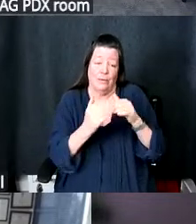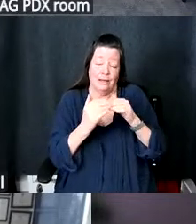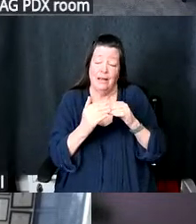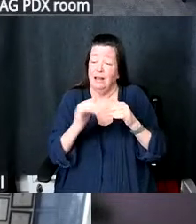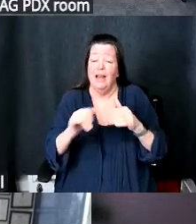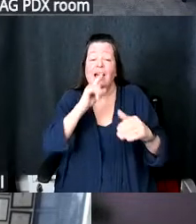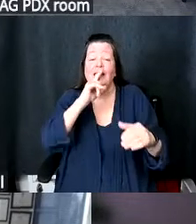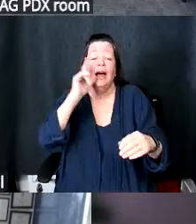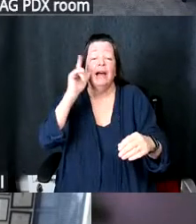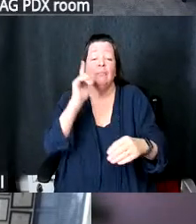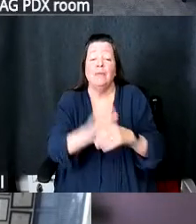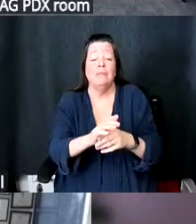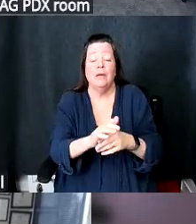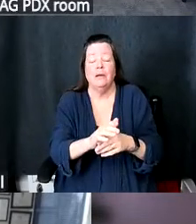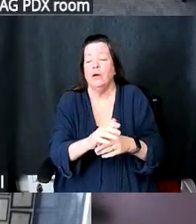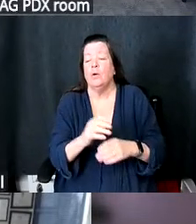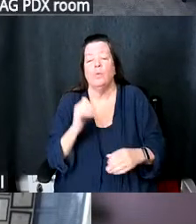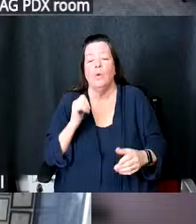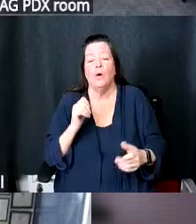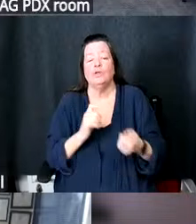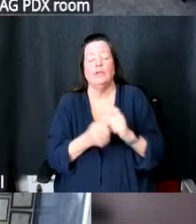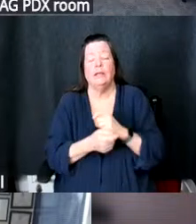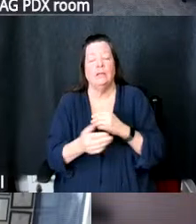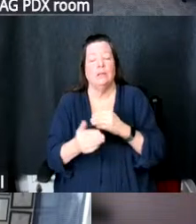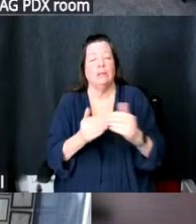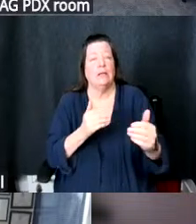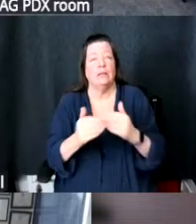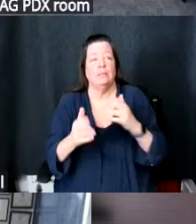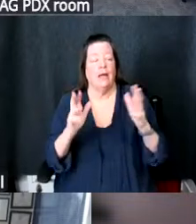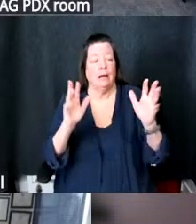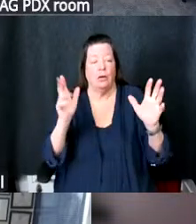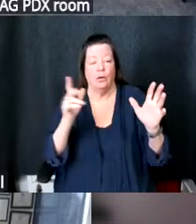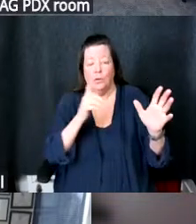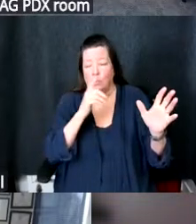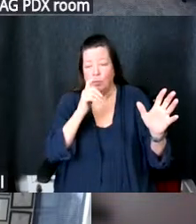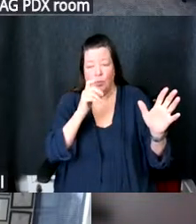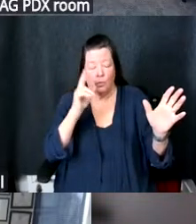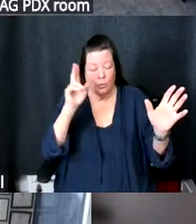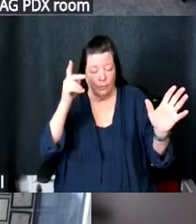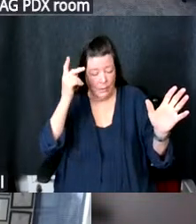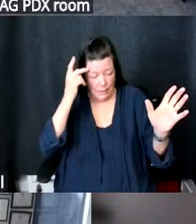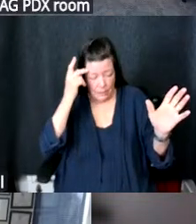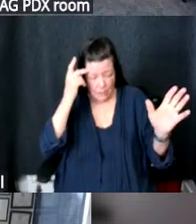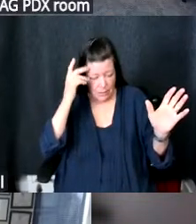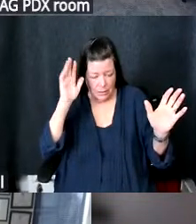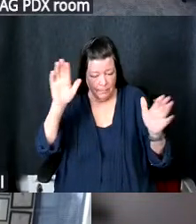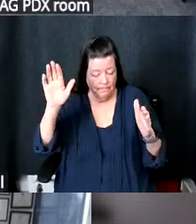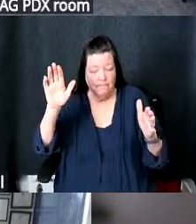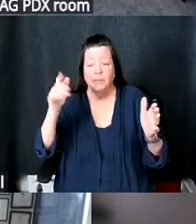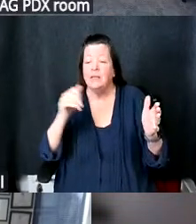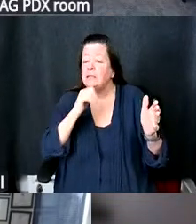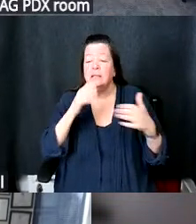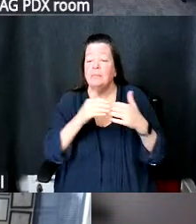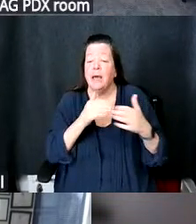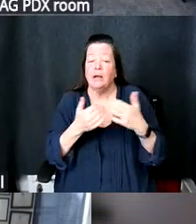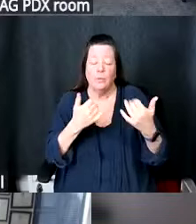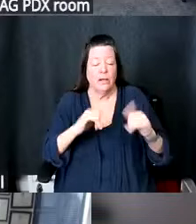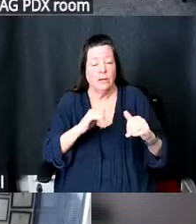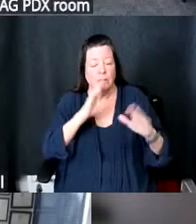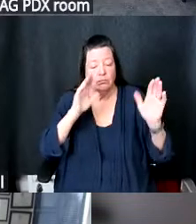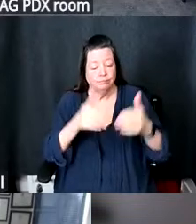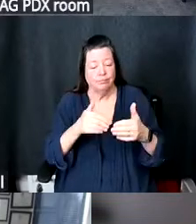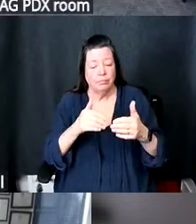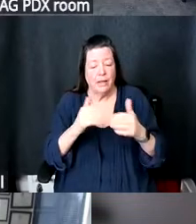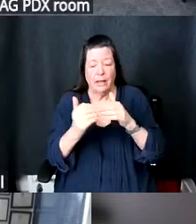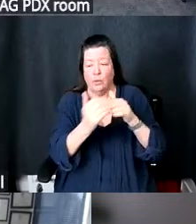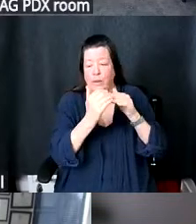going to waver regardless of any public political changes. And so I would just like to invite us